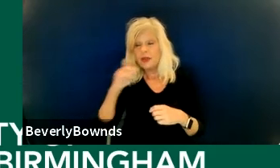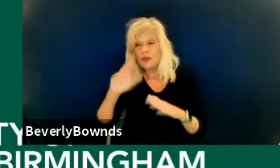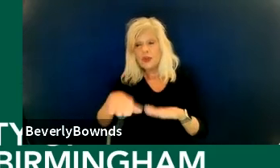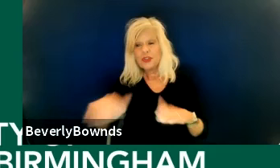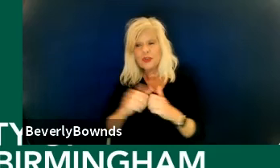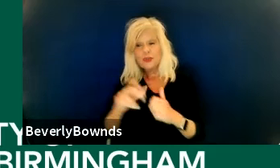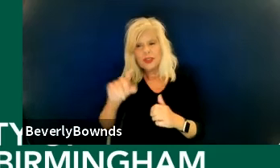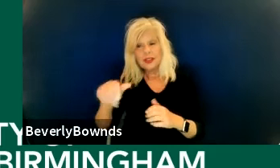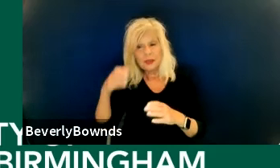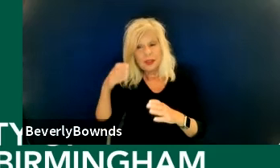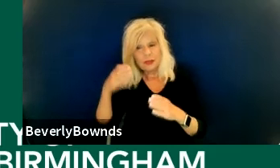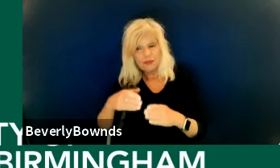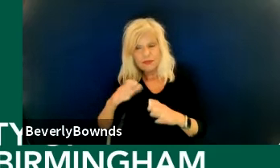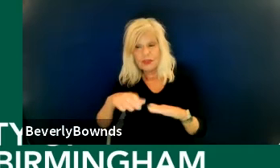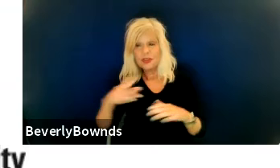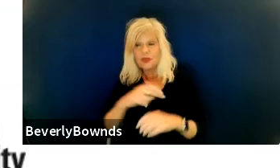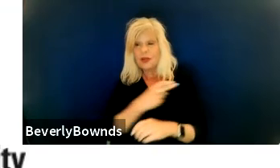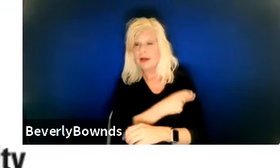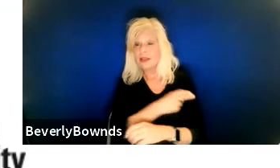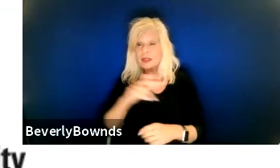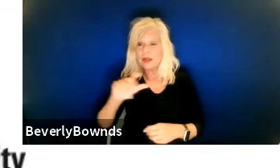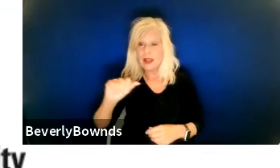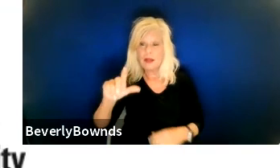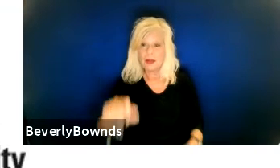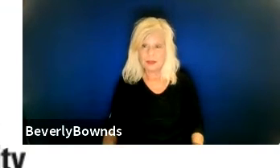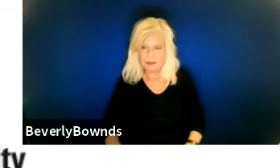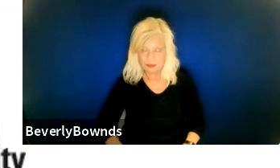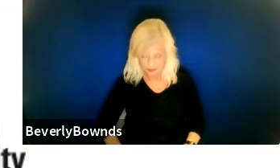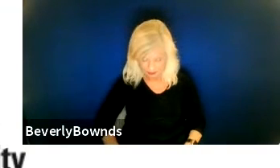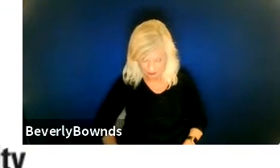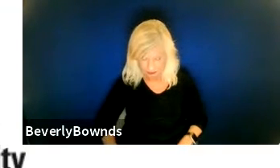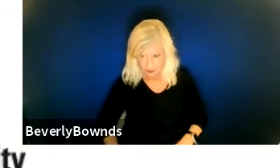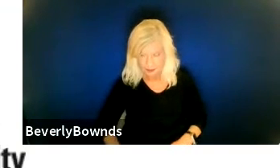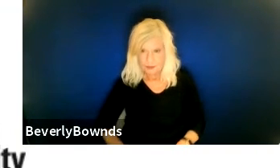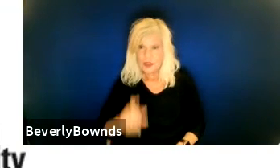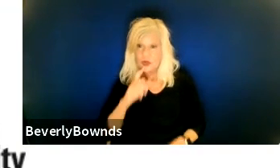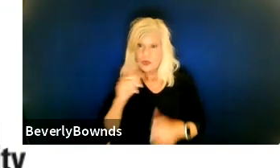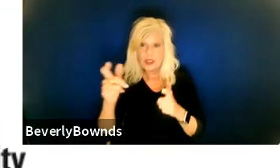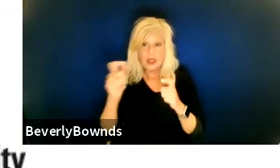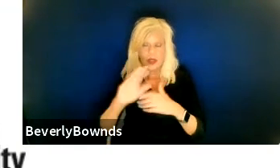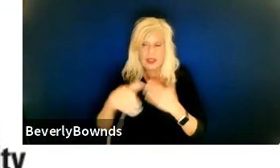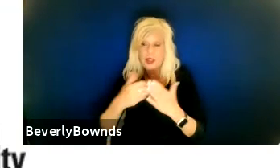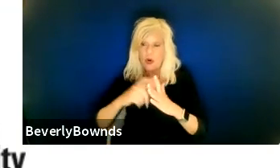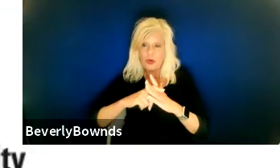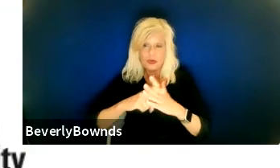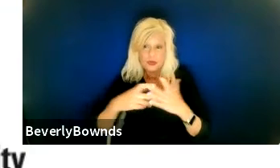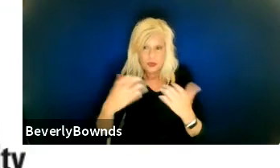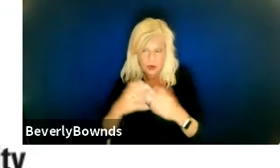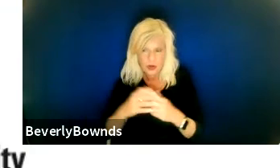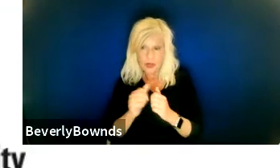disabilities at the Children's Hospital of Alabama. And so very quickly, this all started